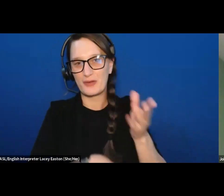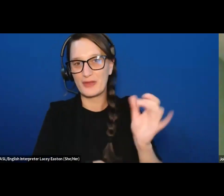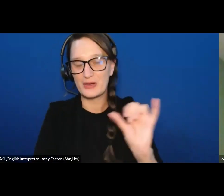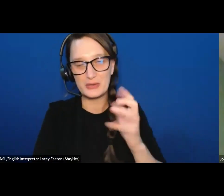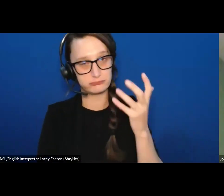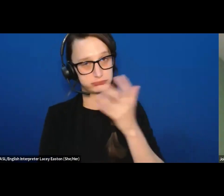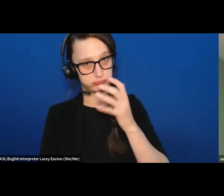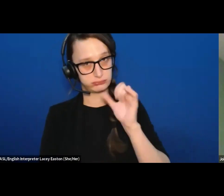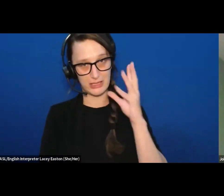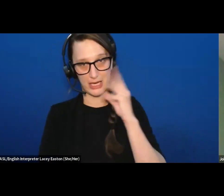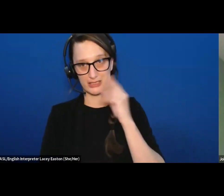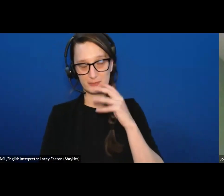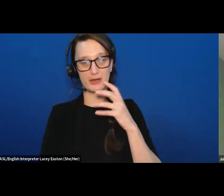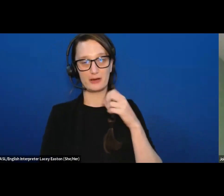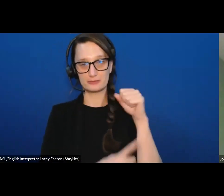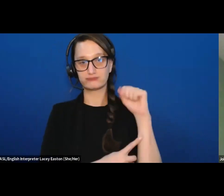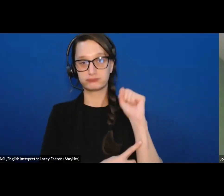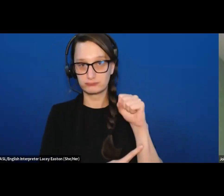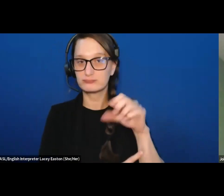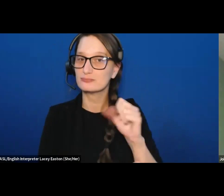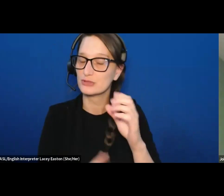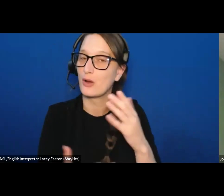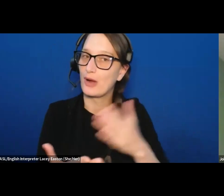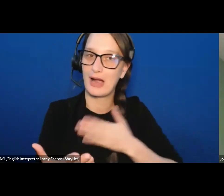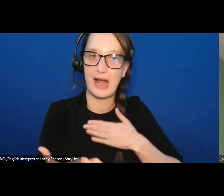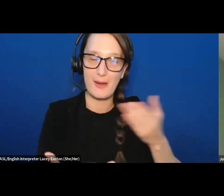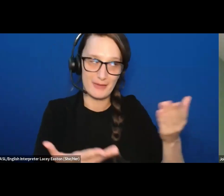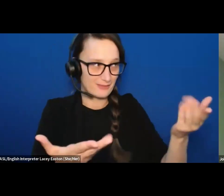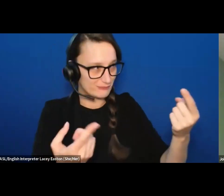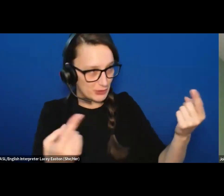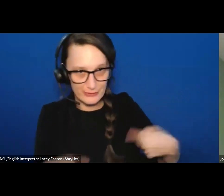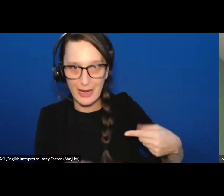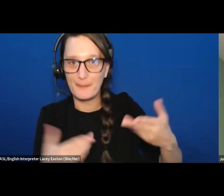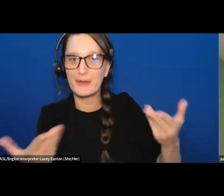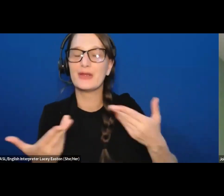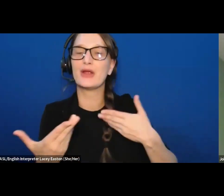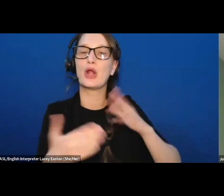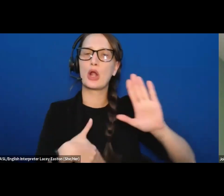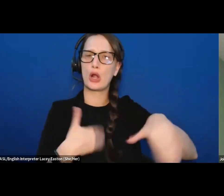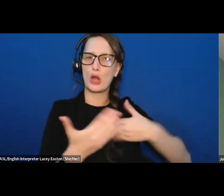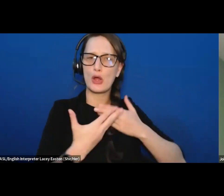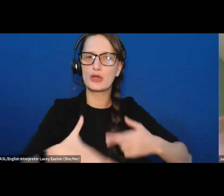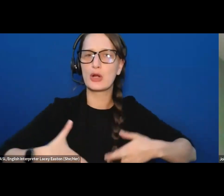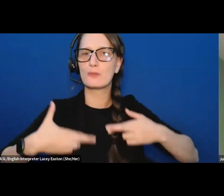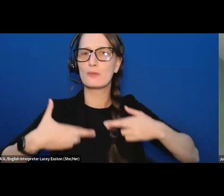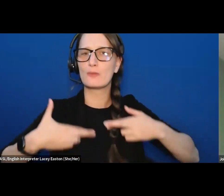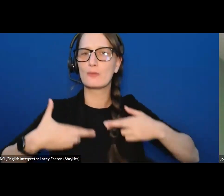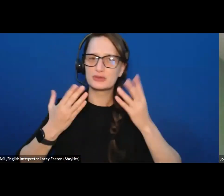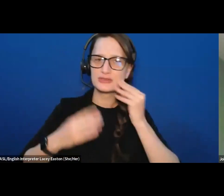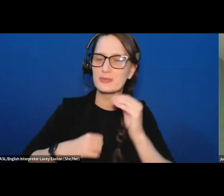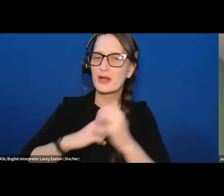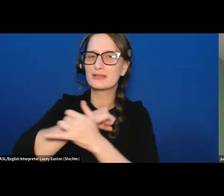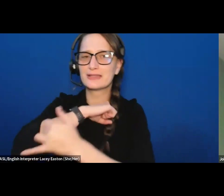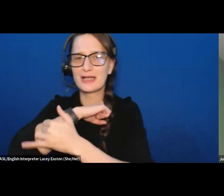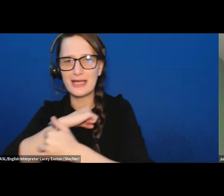there. So we're happy to have you and bringing back all of your residential experience, your county experience. I think is really going